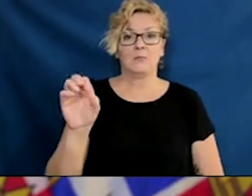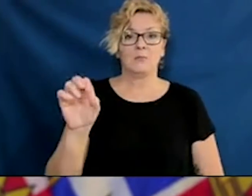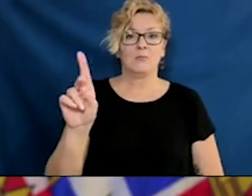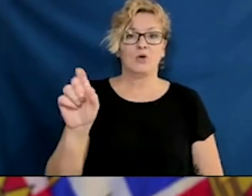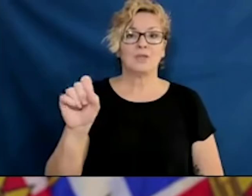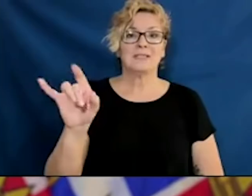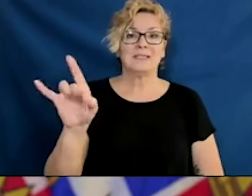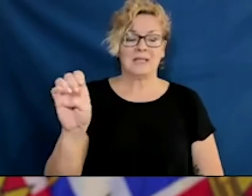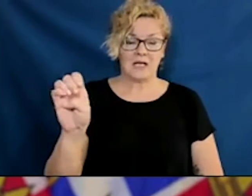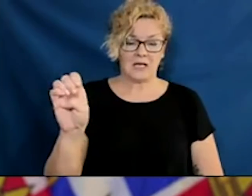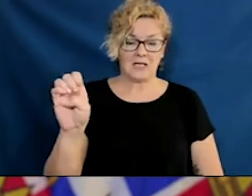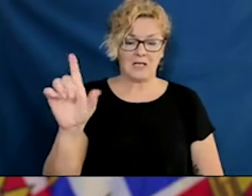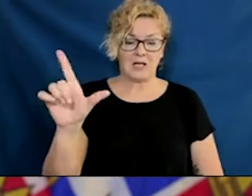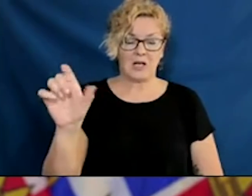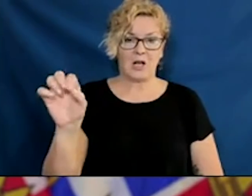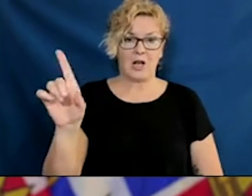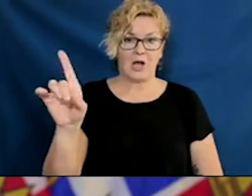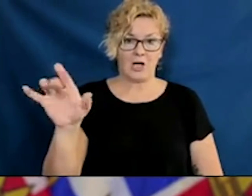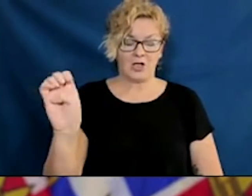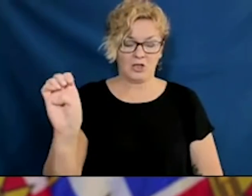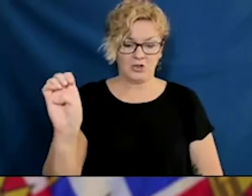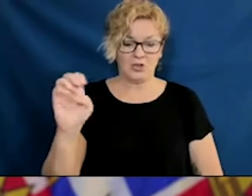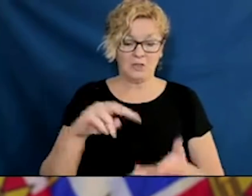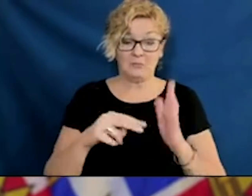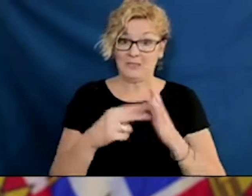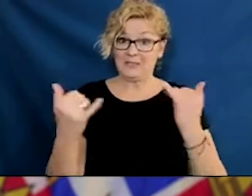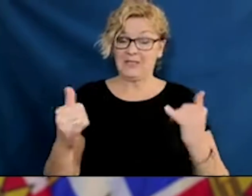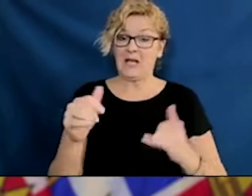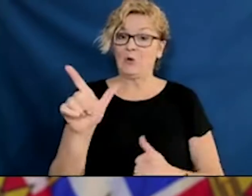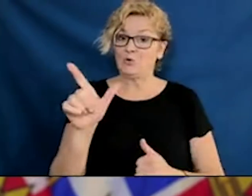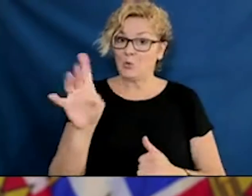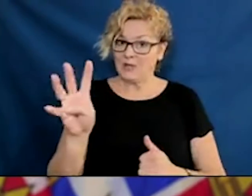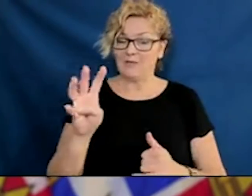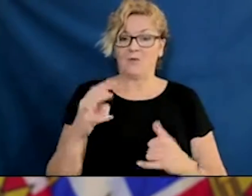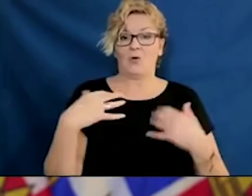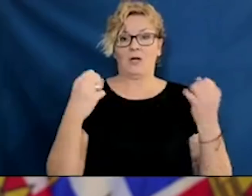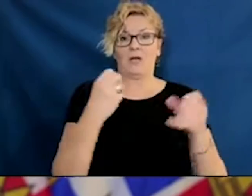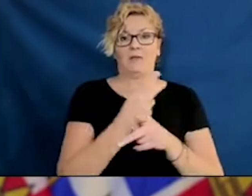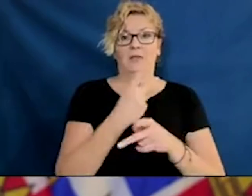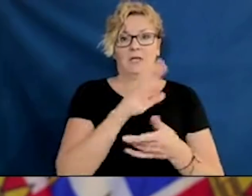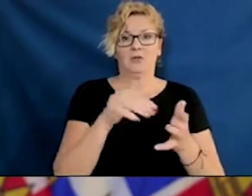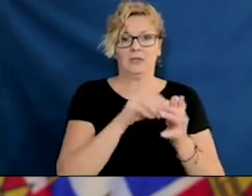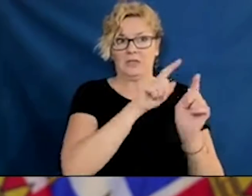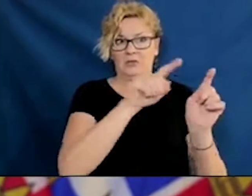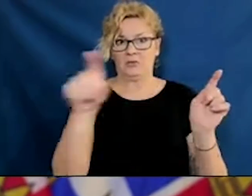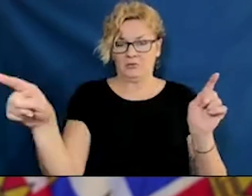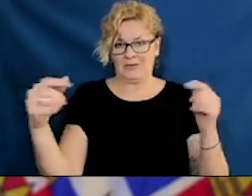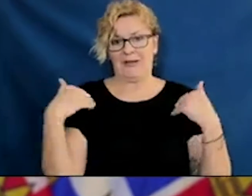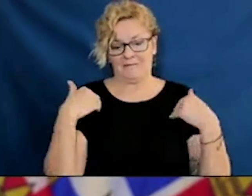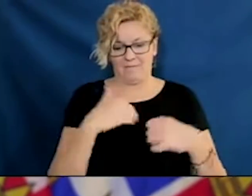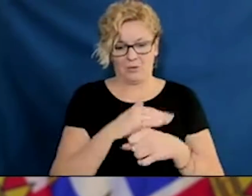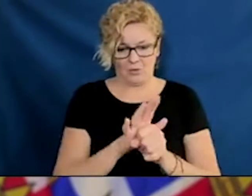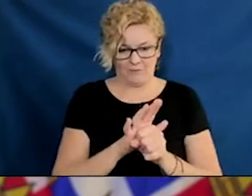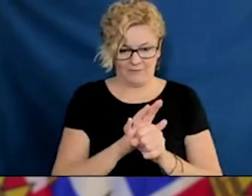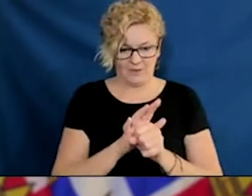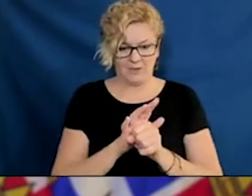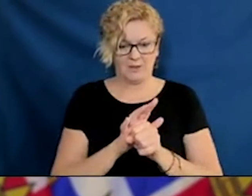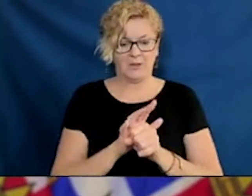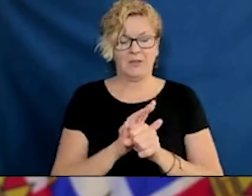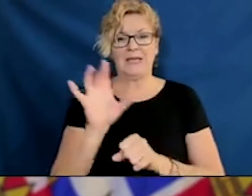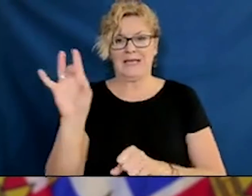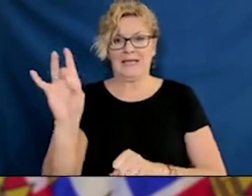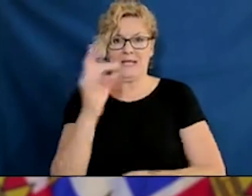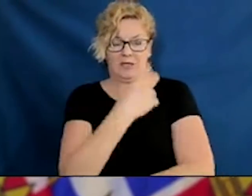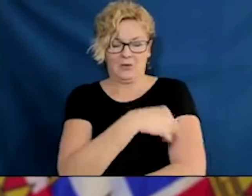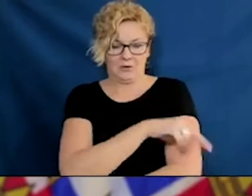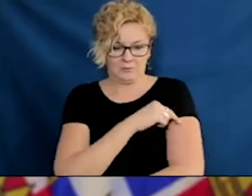As you know, we are starting this month of February with a limited vaccine supply, but we hope, and we've